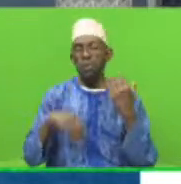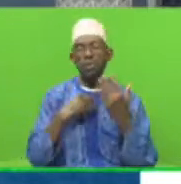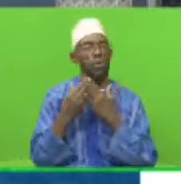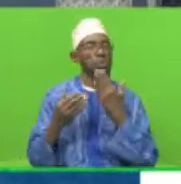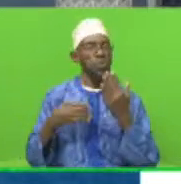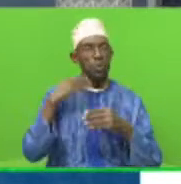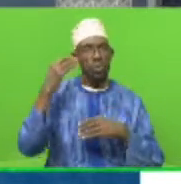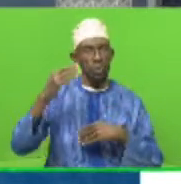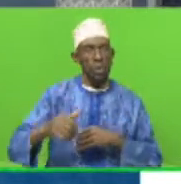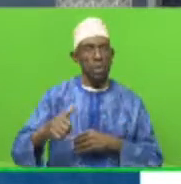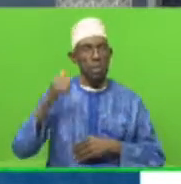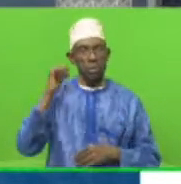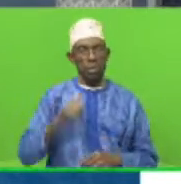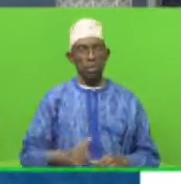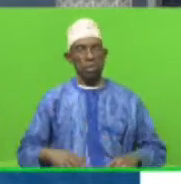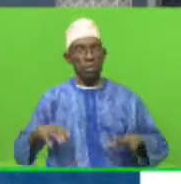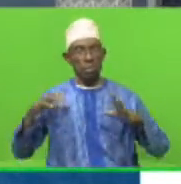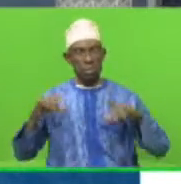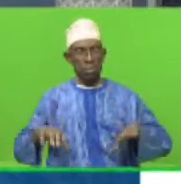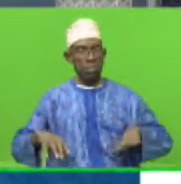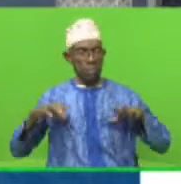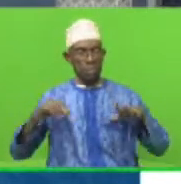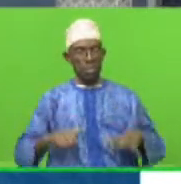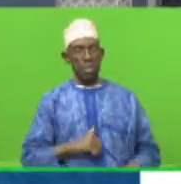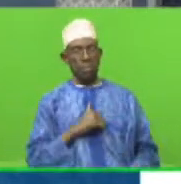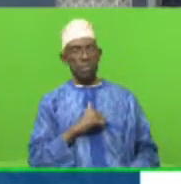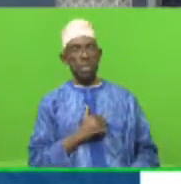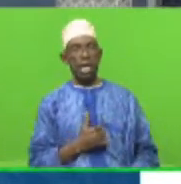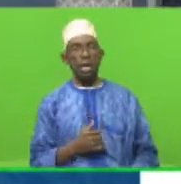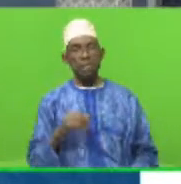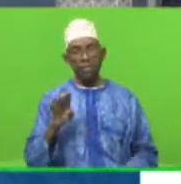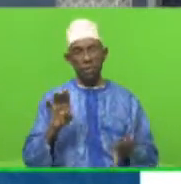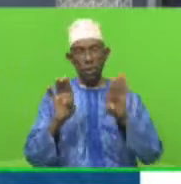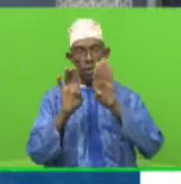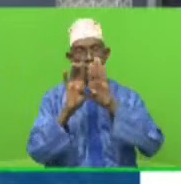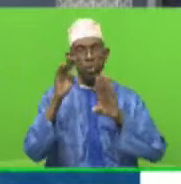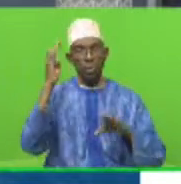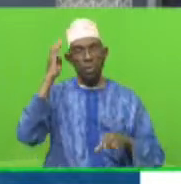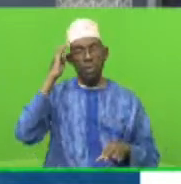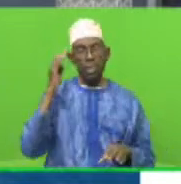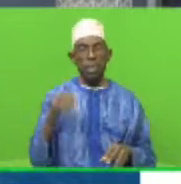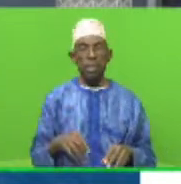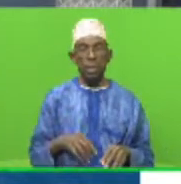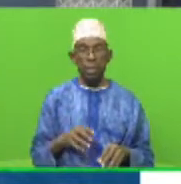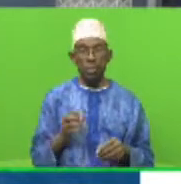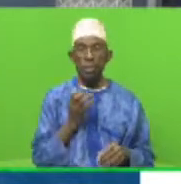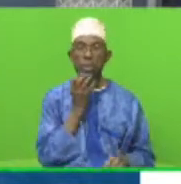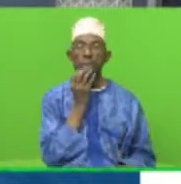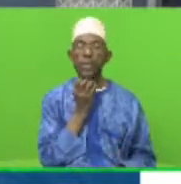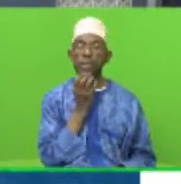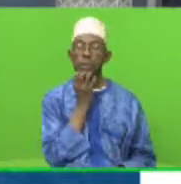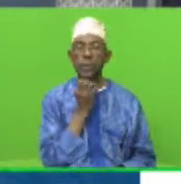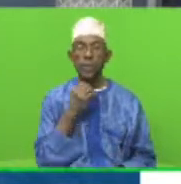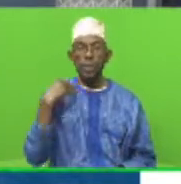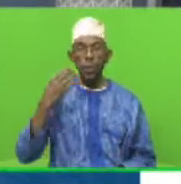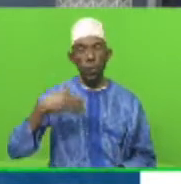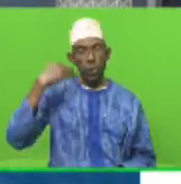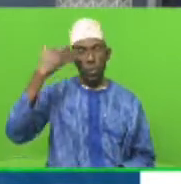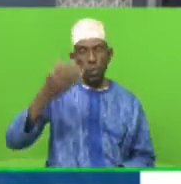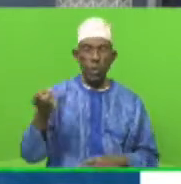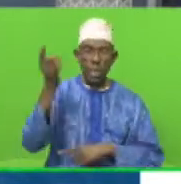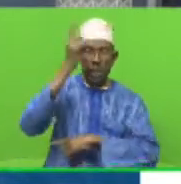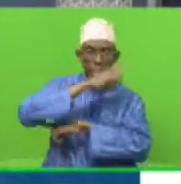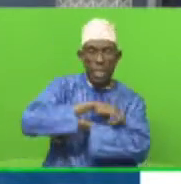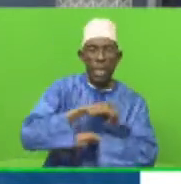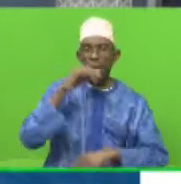imagine if you have kibr and you have inad. What will you be? You'll be like the Jews. We see day and night,